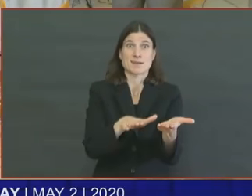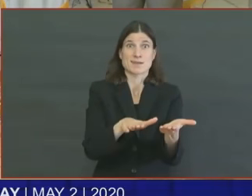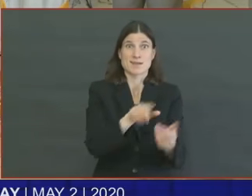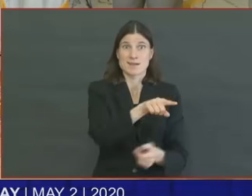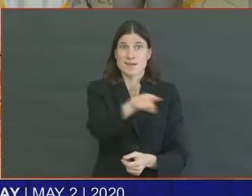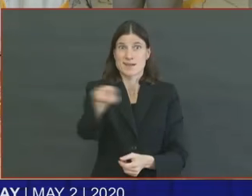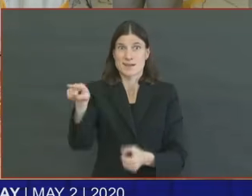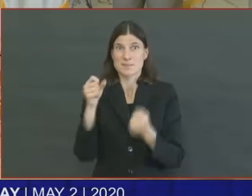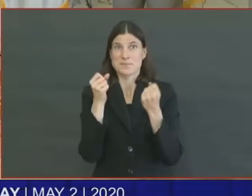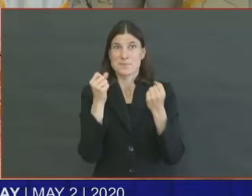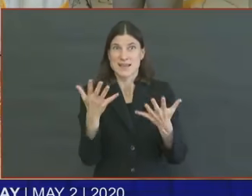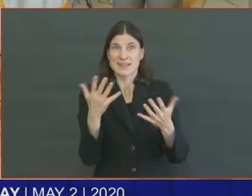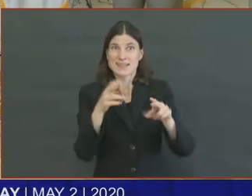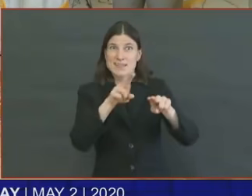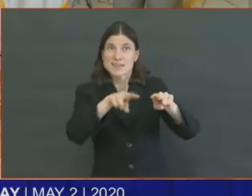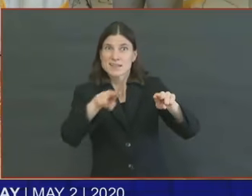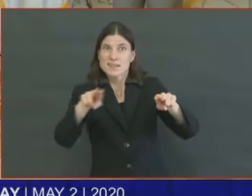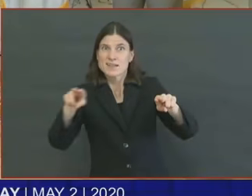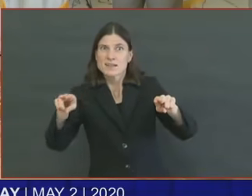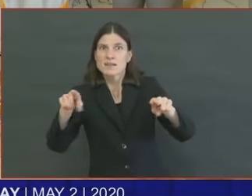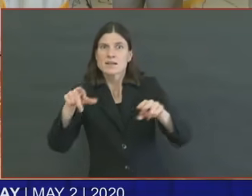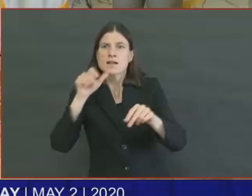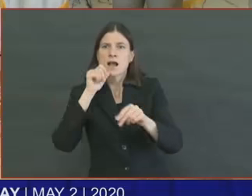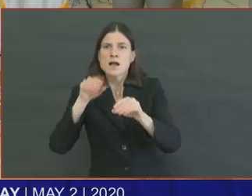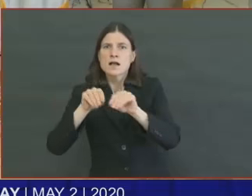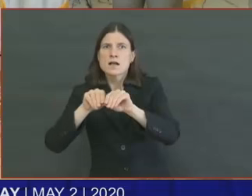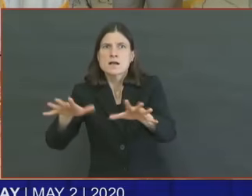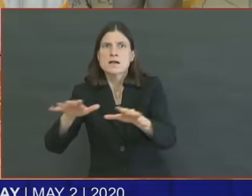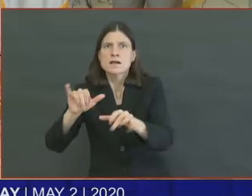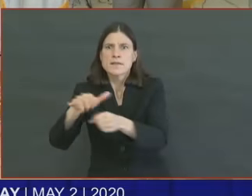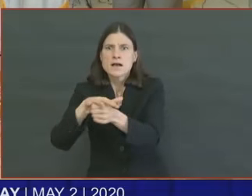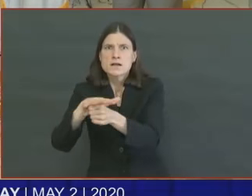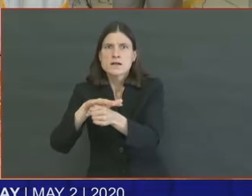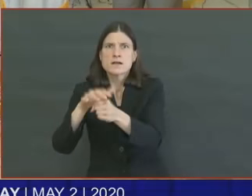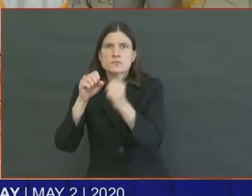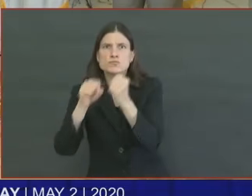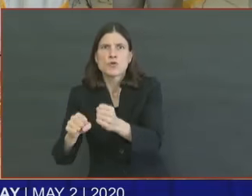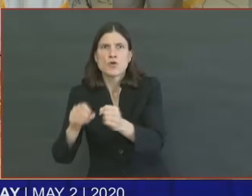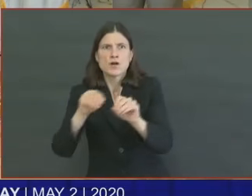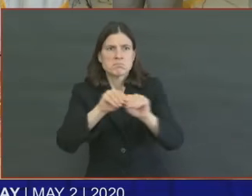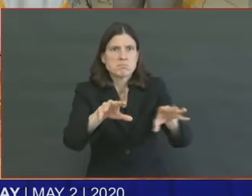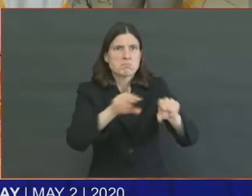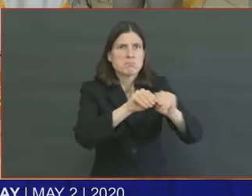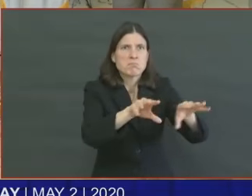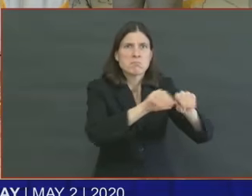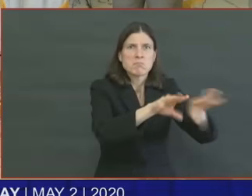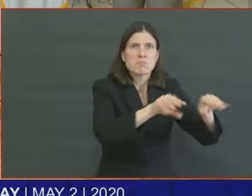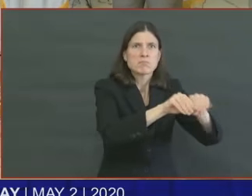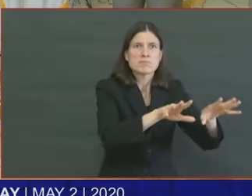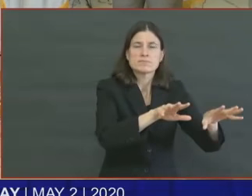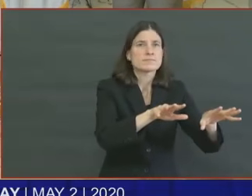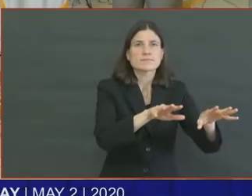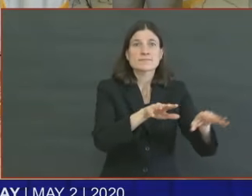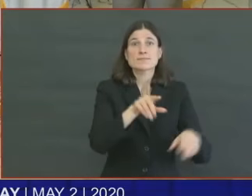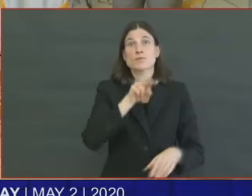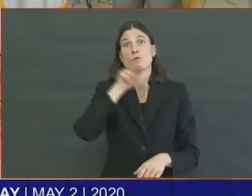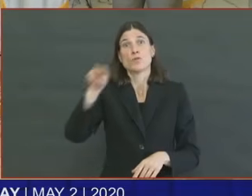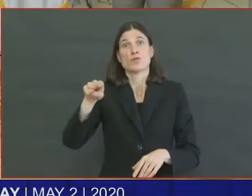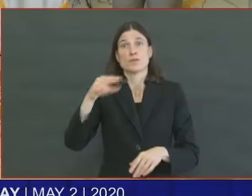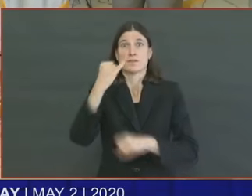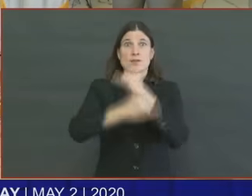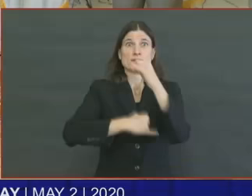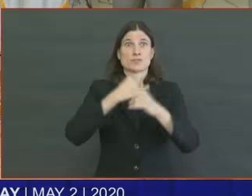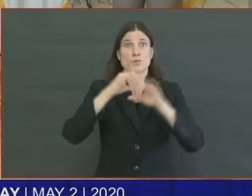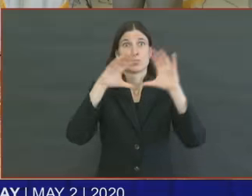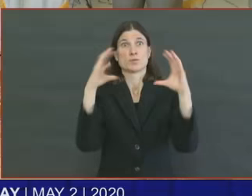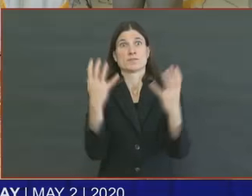non-communal settings. The experience all over the world is that the highest